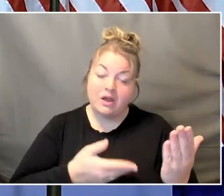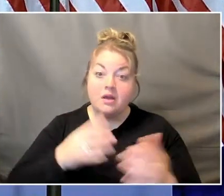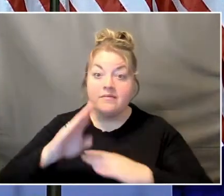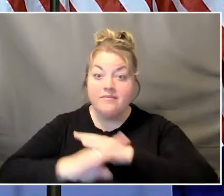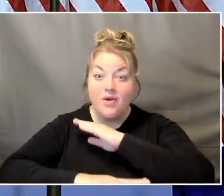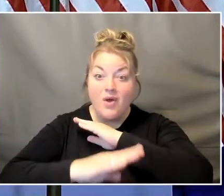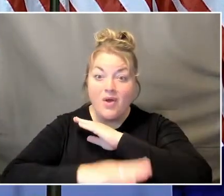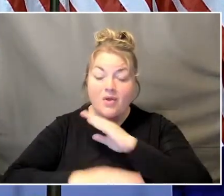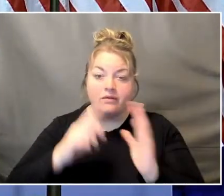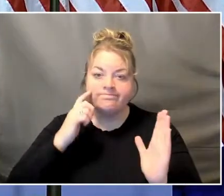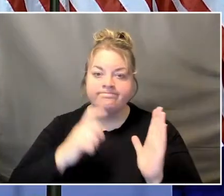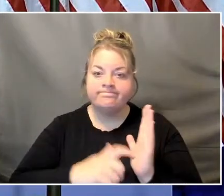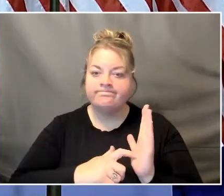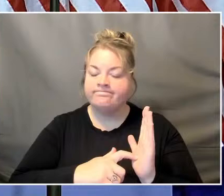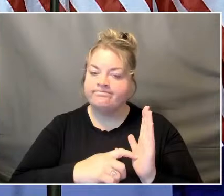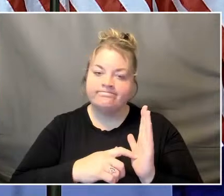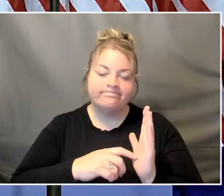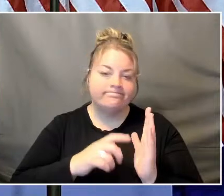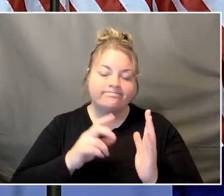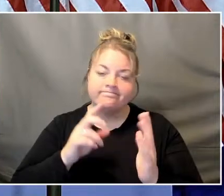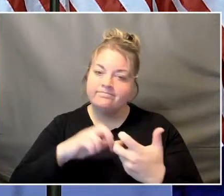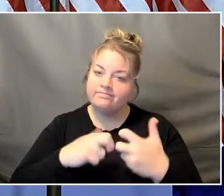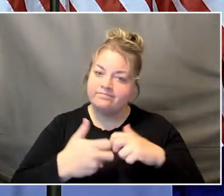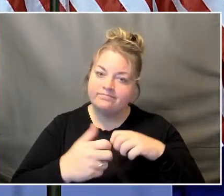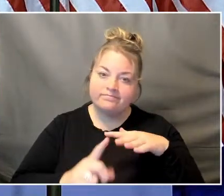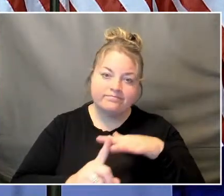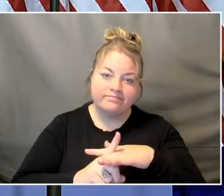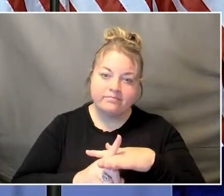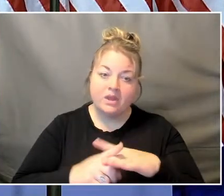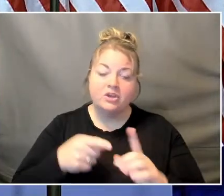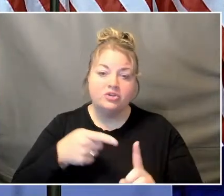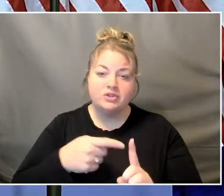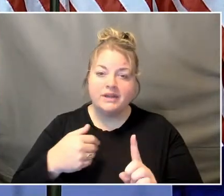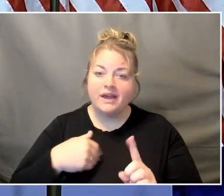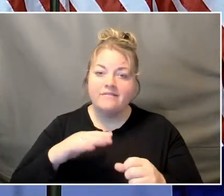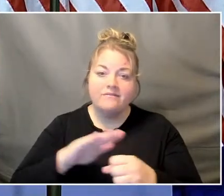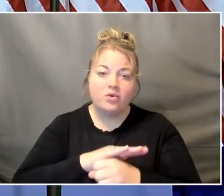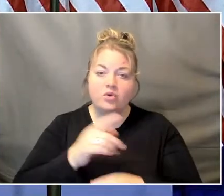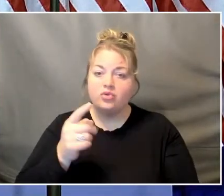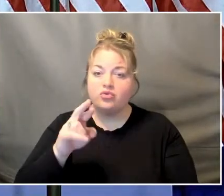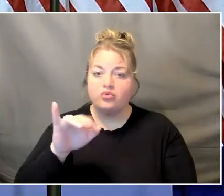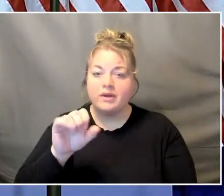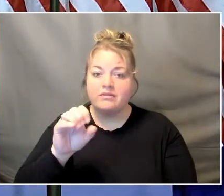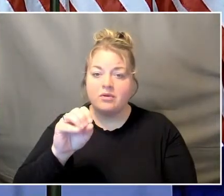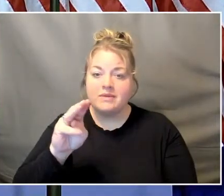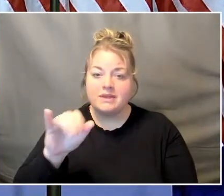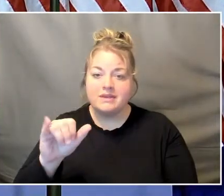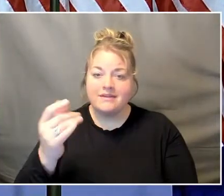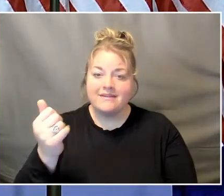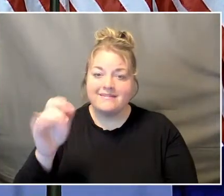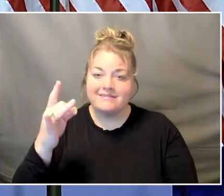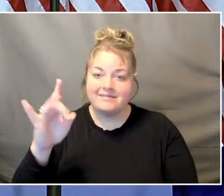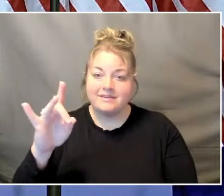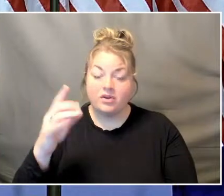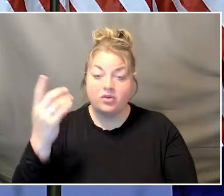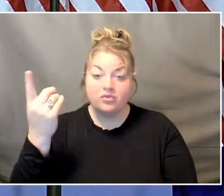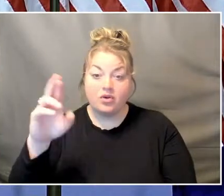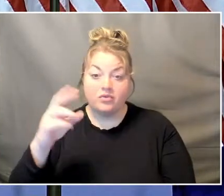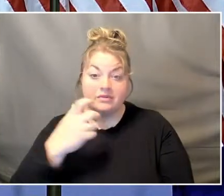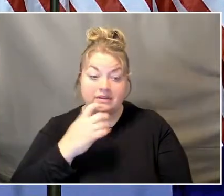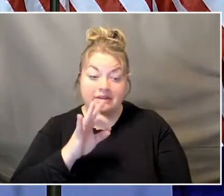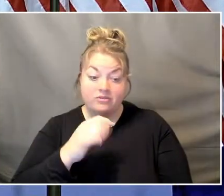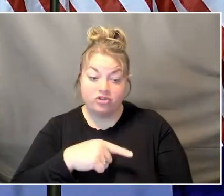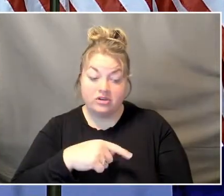going to be the case. We learned our baby had full trisomy 18. Our doctor told us that if she survived the